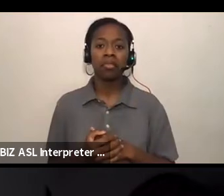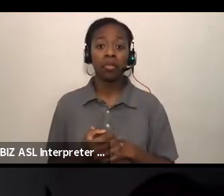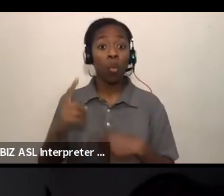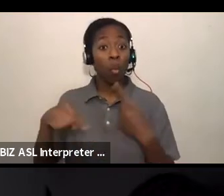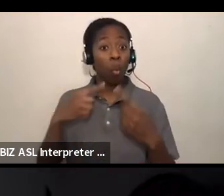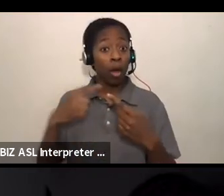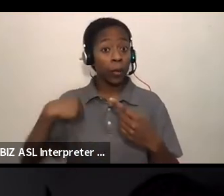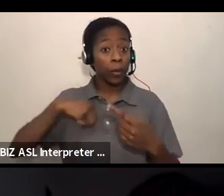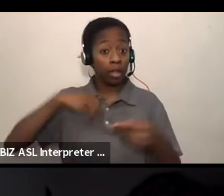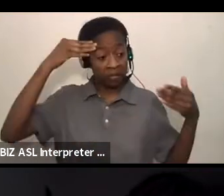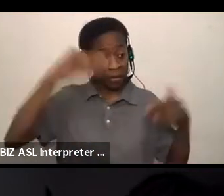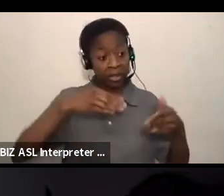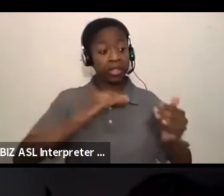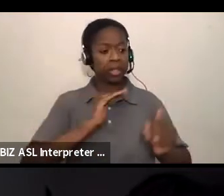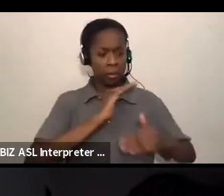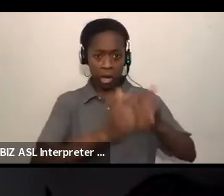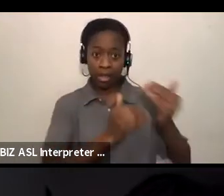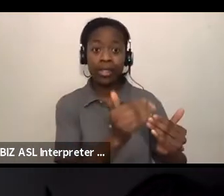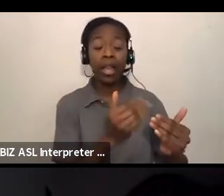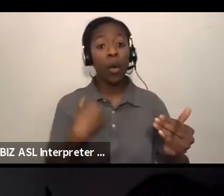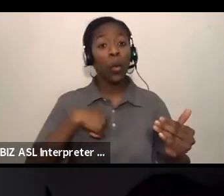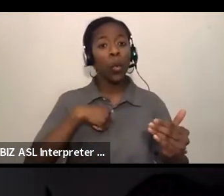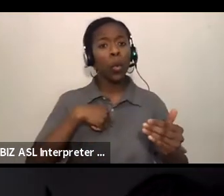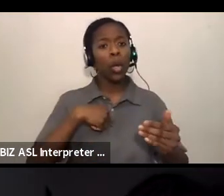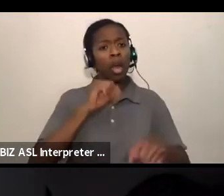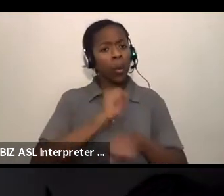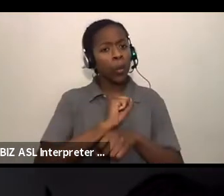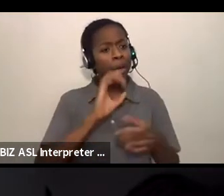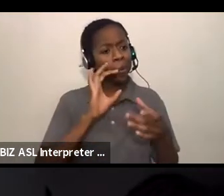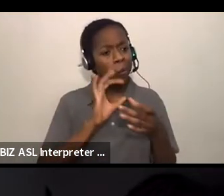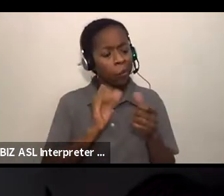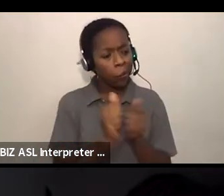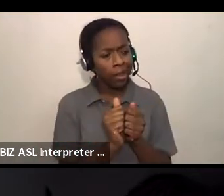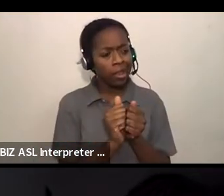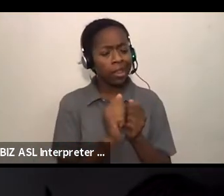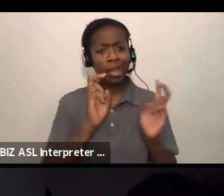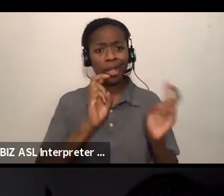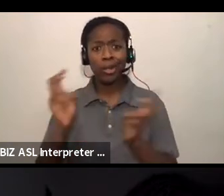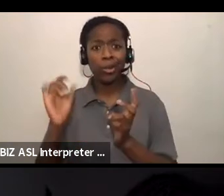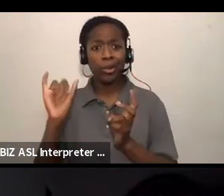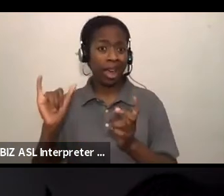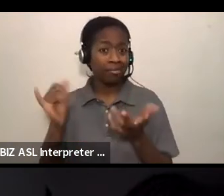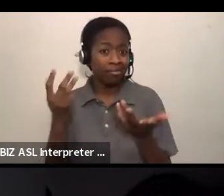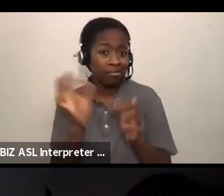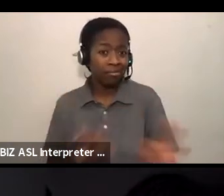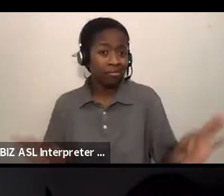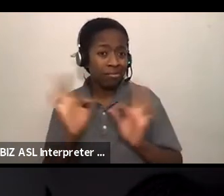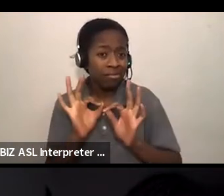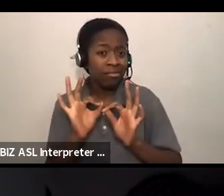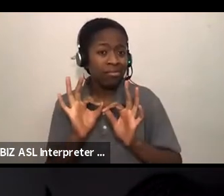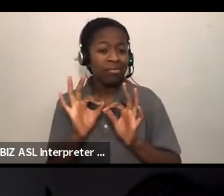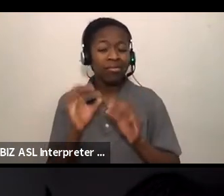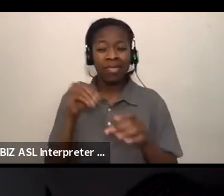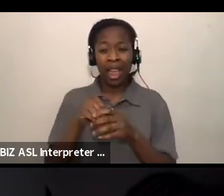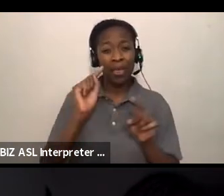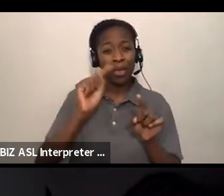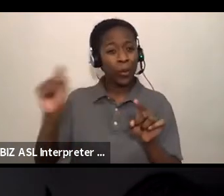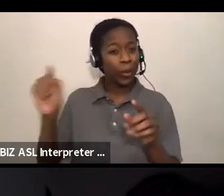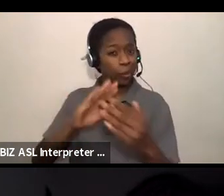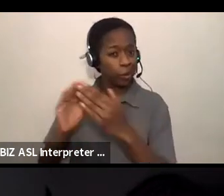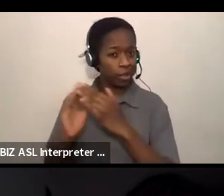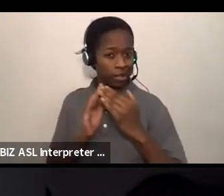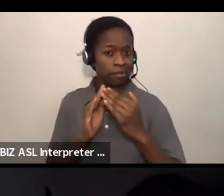we're also working with issues that are relevant, that are eminent. you know, within those communities. And, you know, and that's